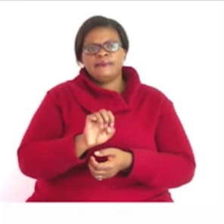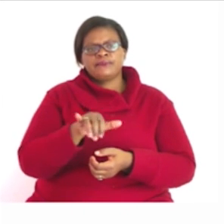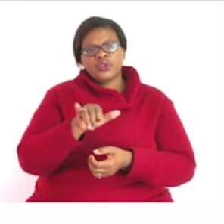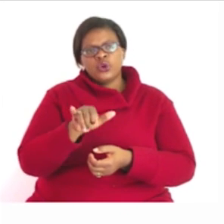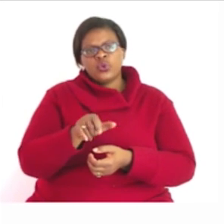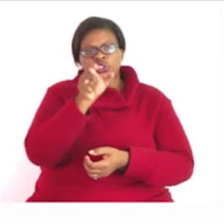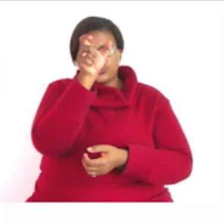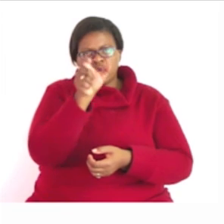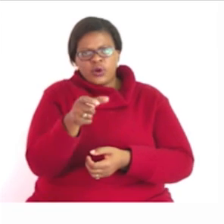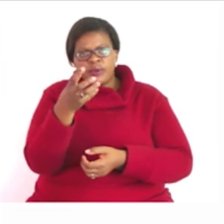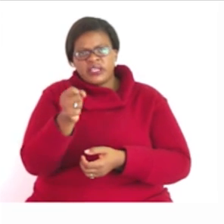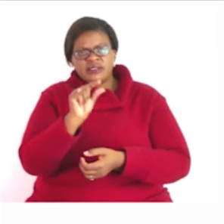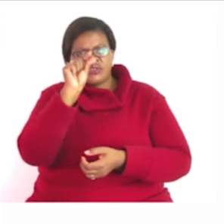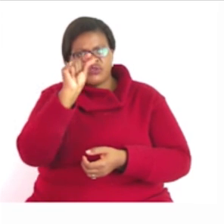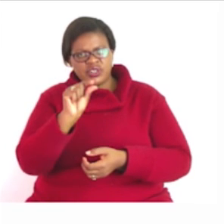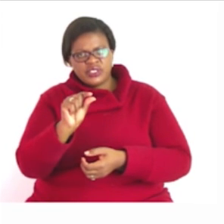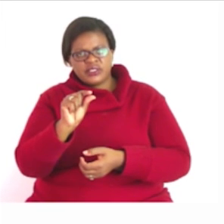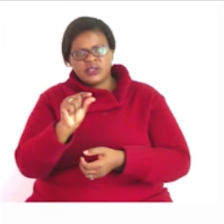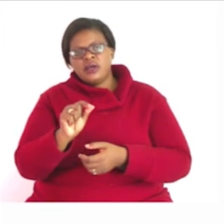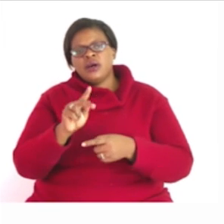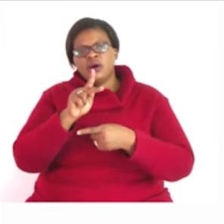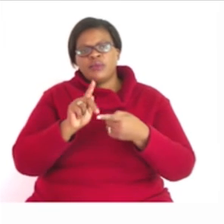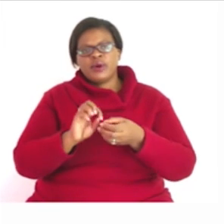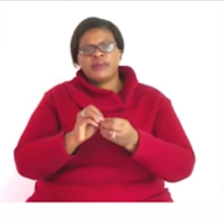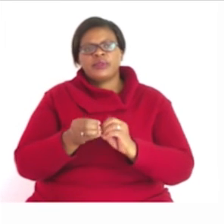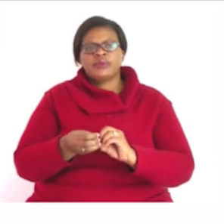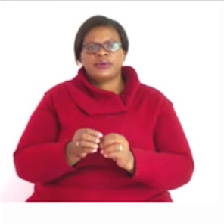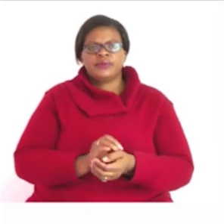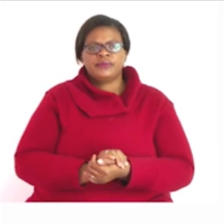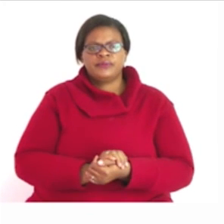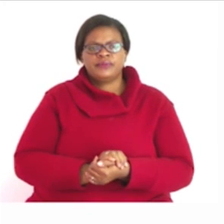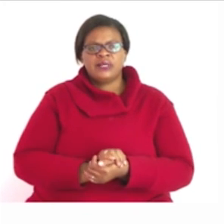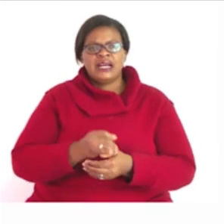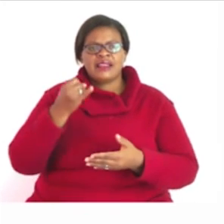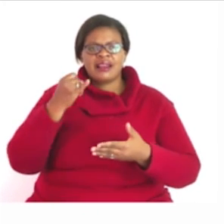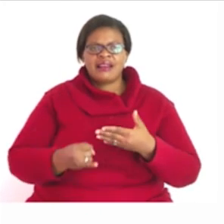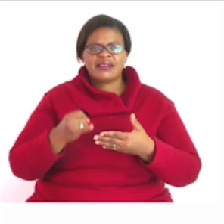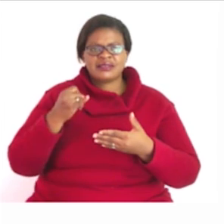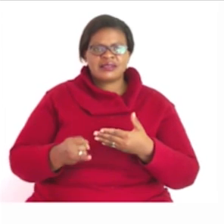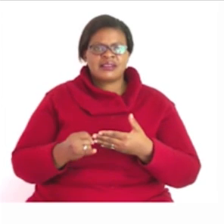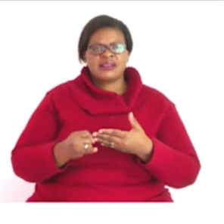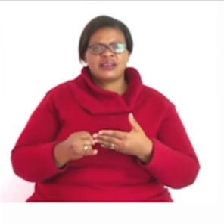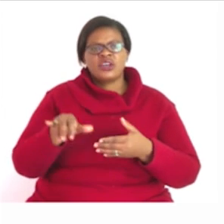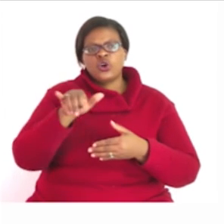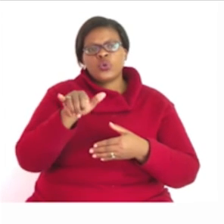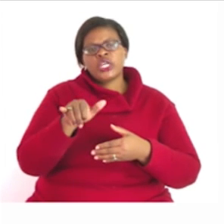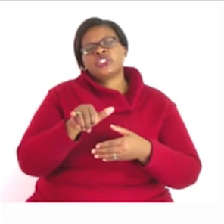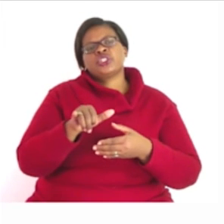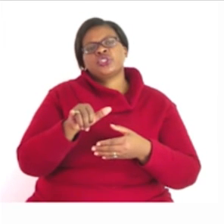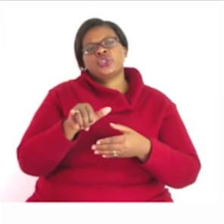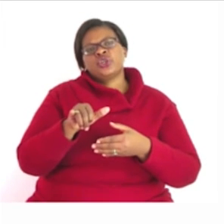Which column has the least prime numbers? And then lastly is which